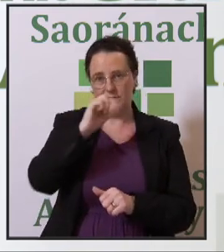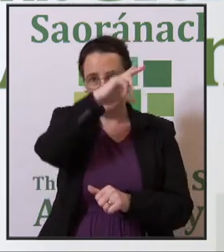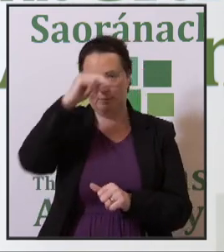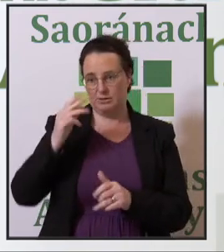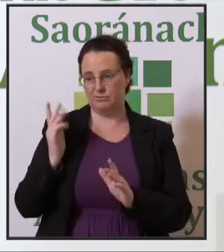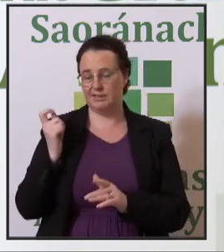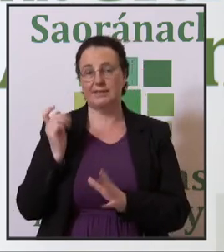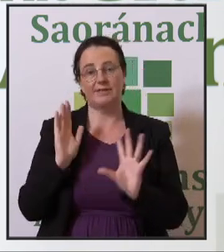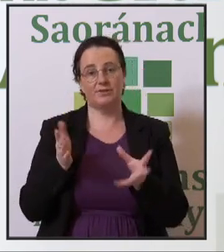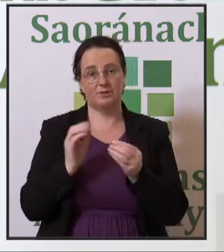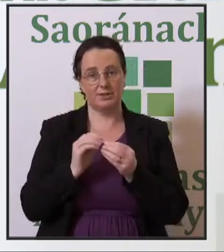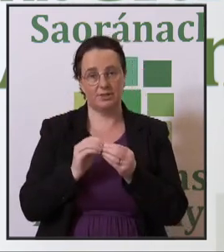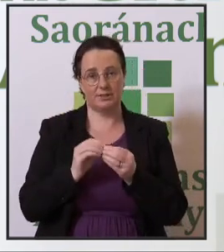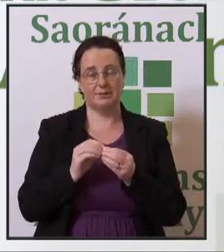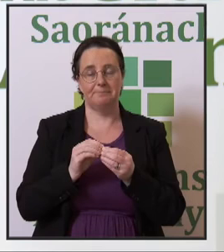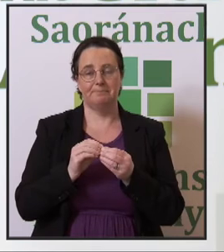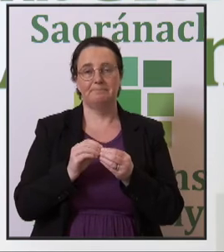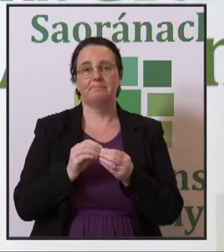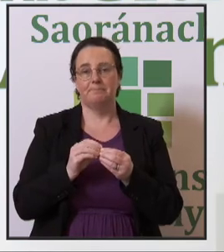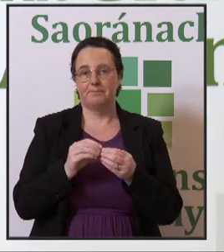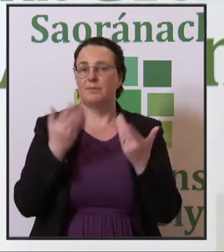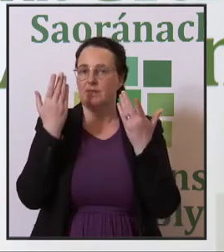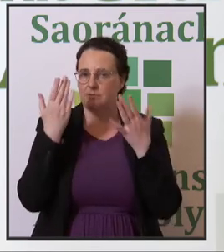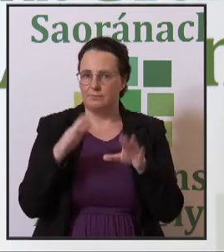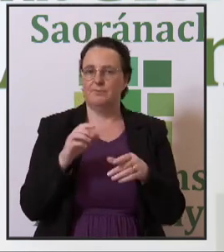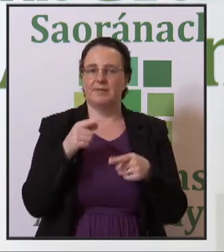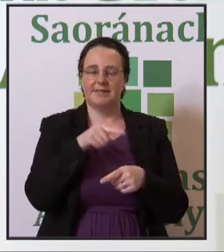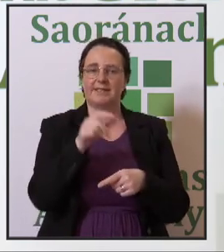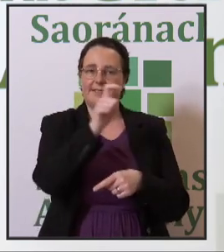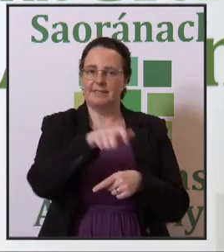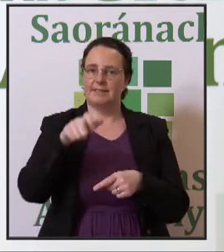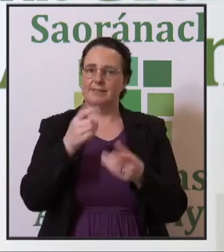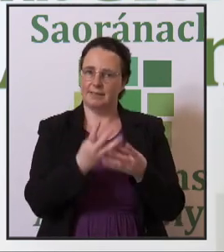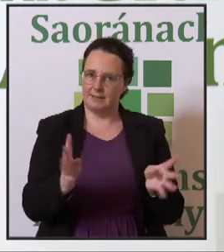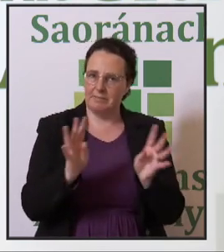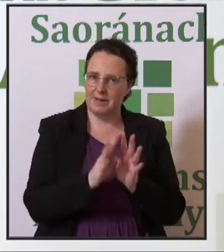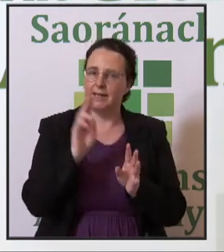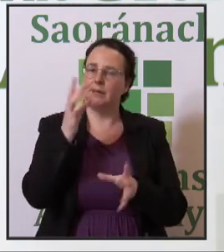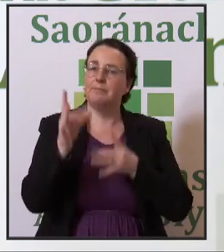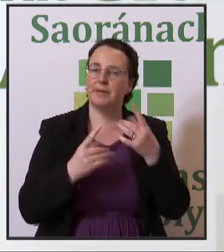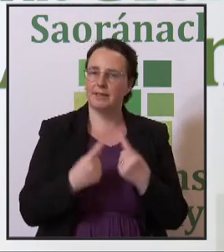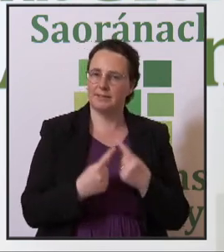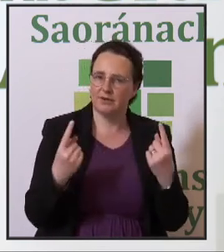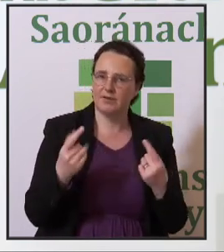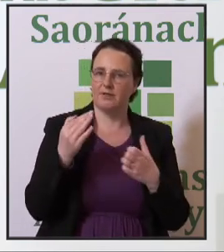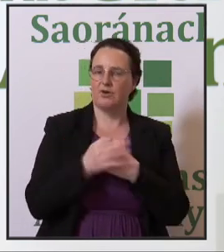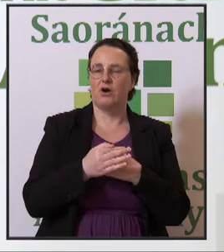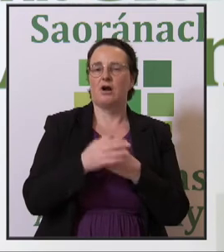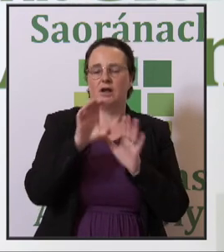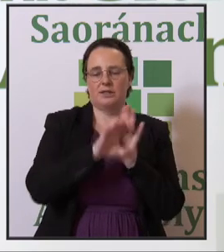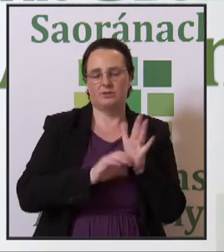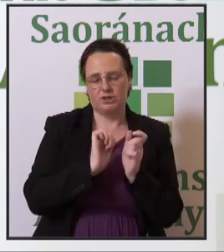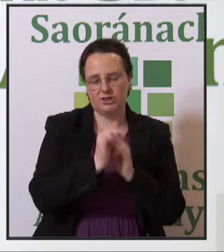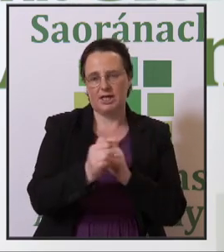already this afternoon, show that citizens' assemblies can make a difference in terms of constitutional change and